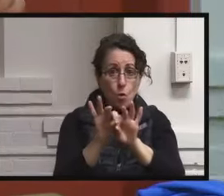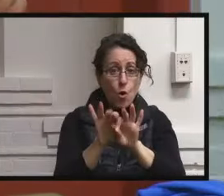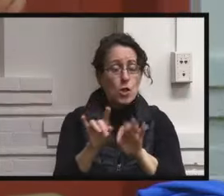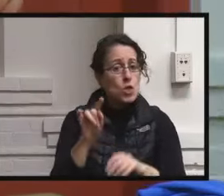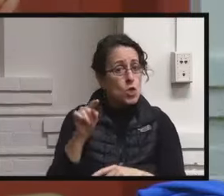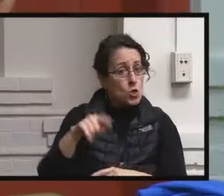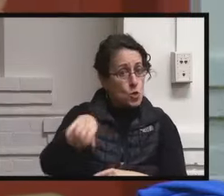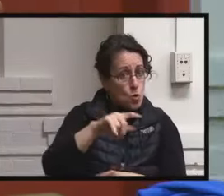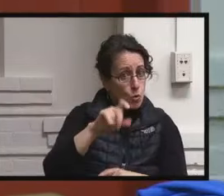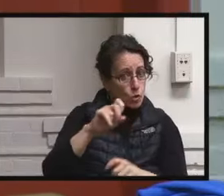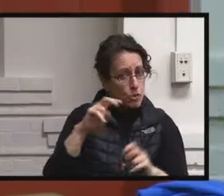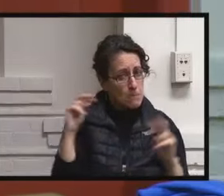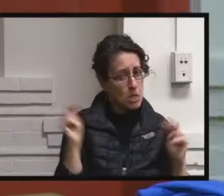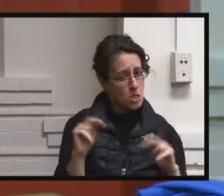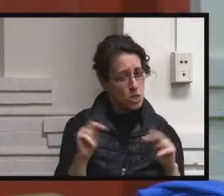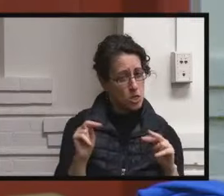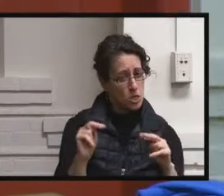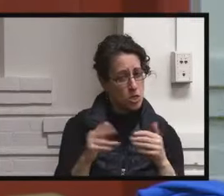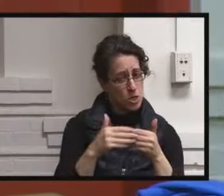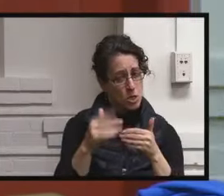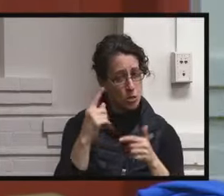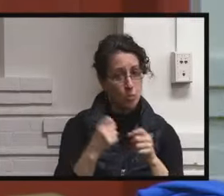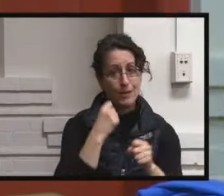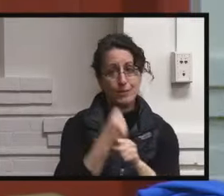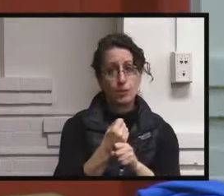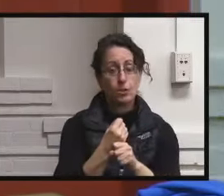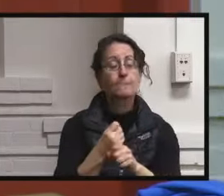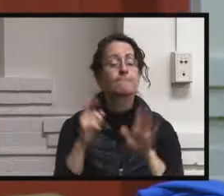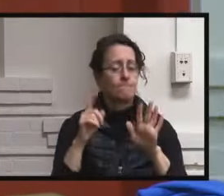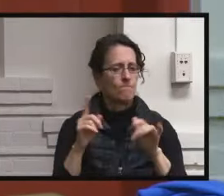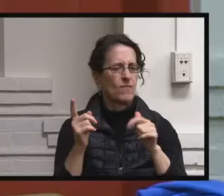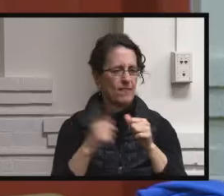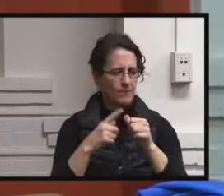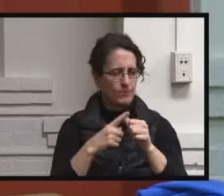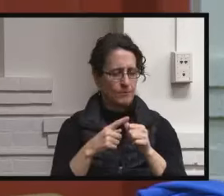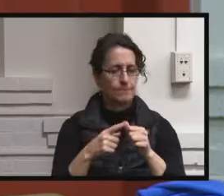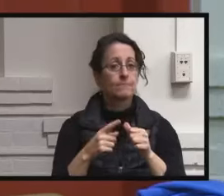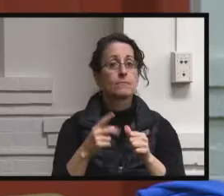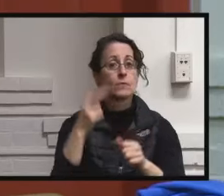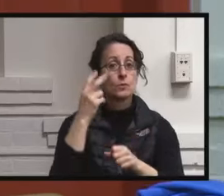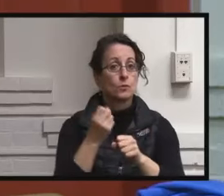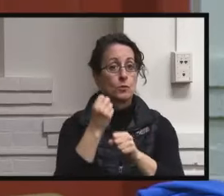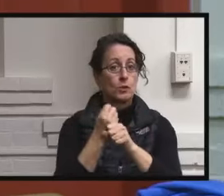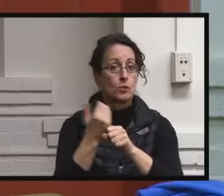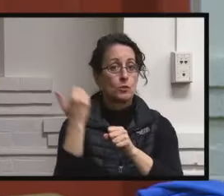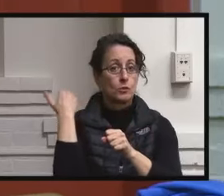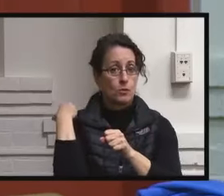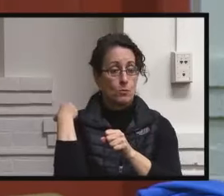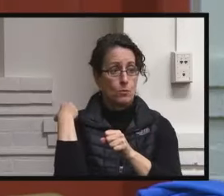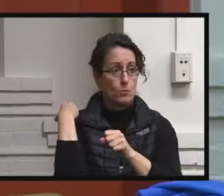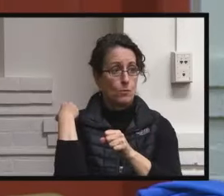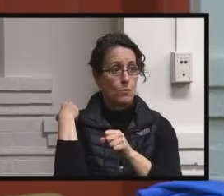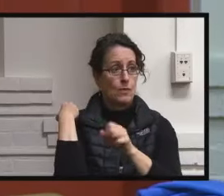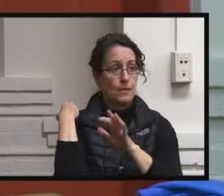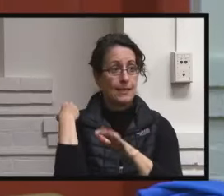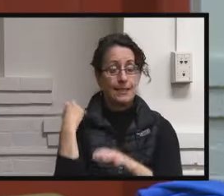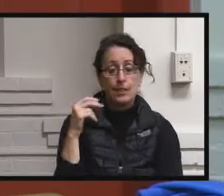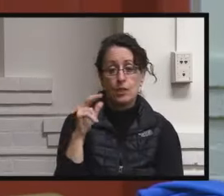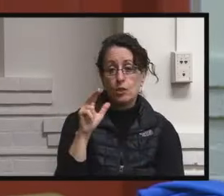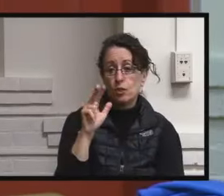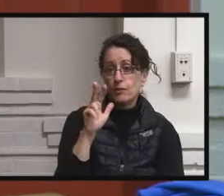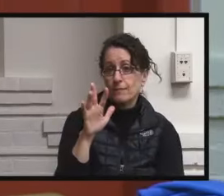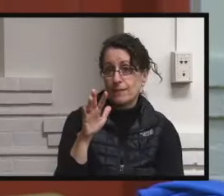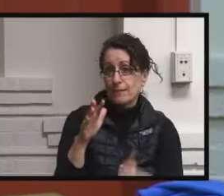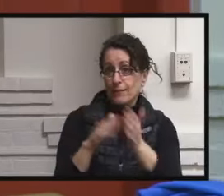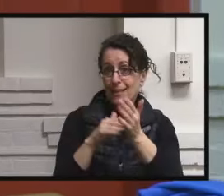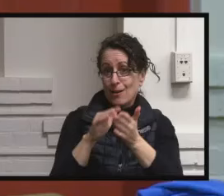in the next year. Number one is 2 years ago, we lost approximately $35,000 or so at